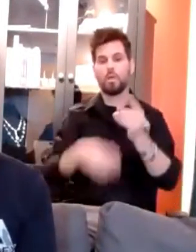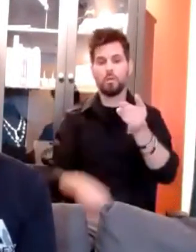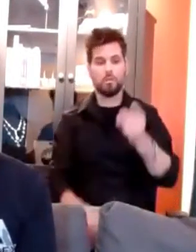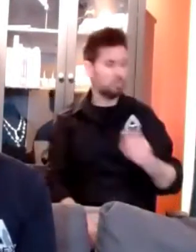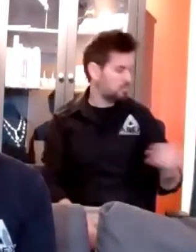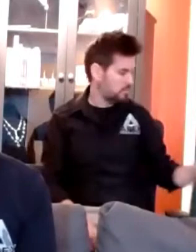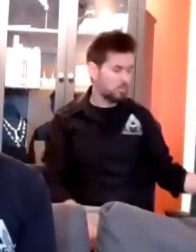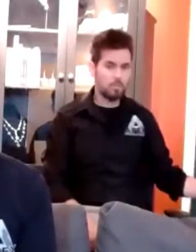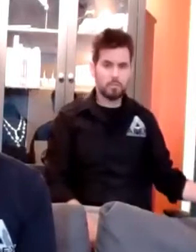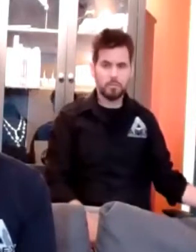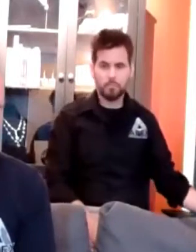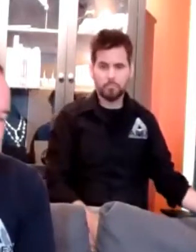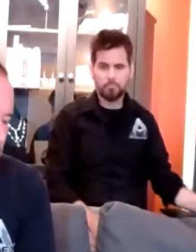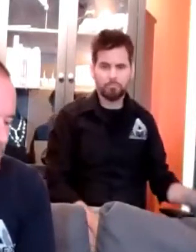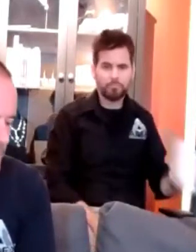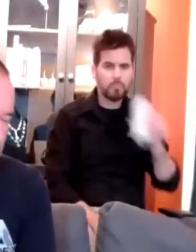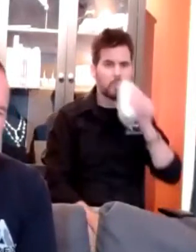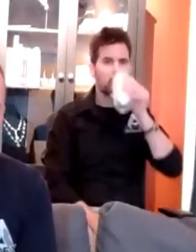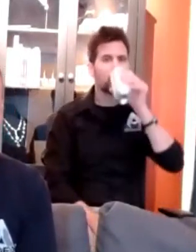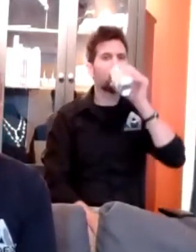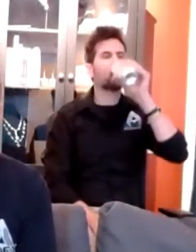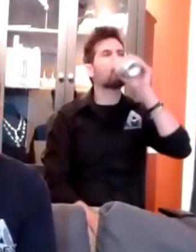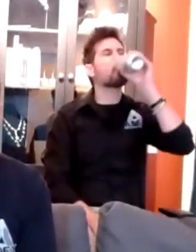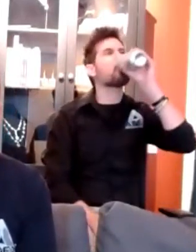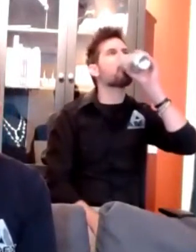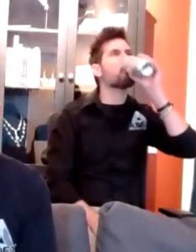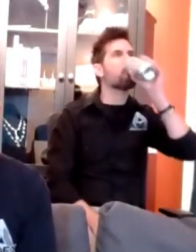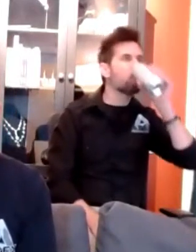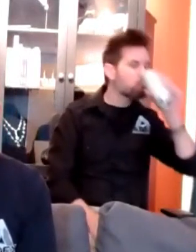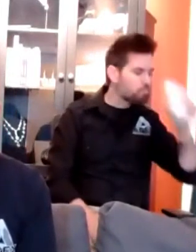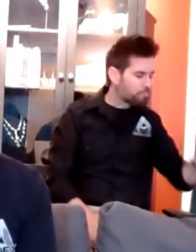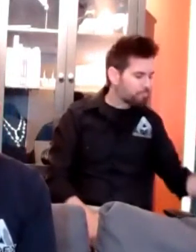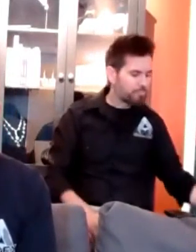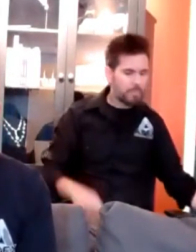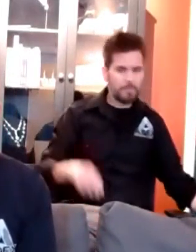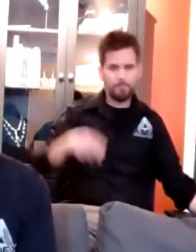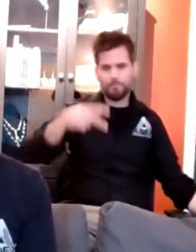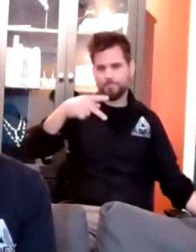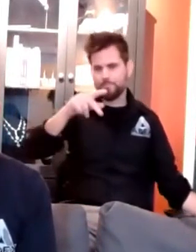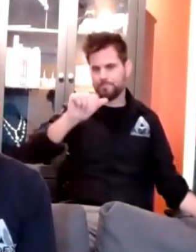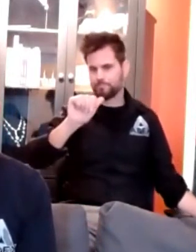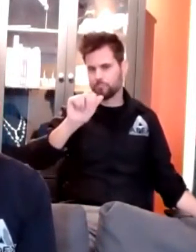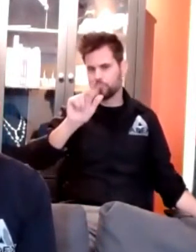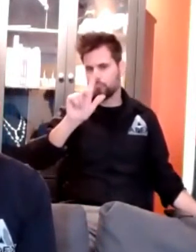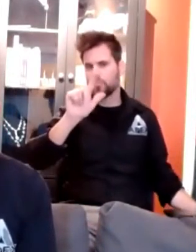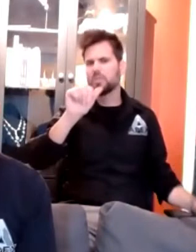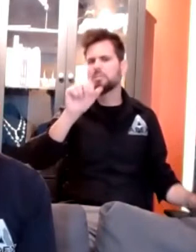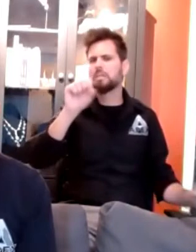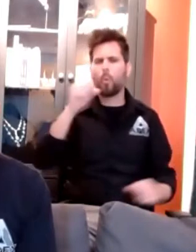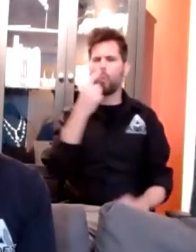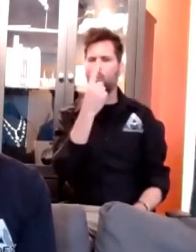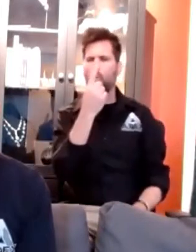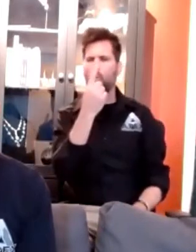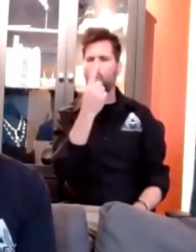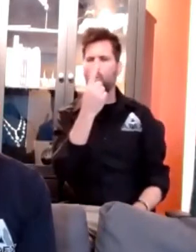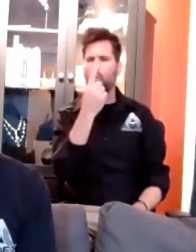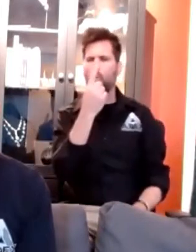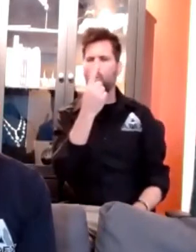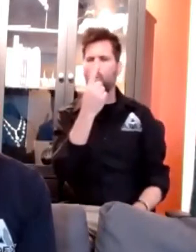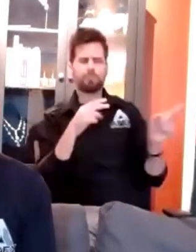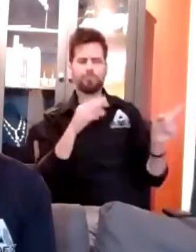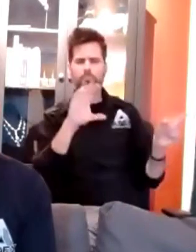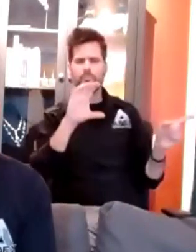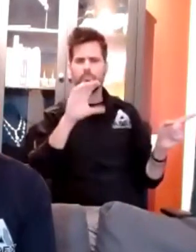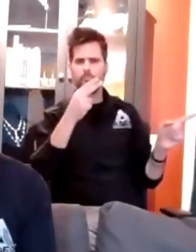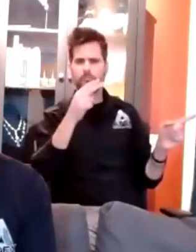Yeah. There was just one more thing that that Chelsea started the reason that we feed